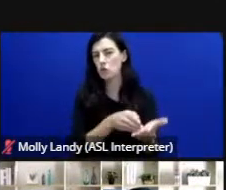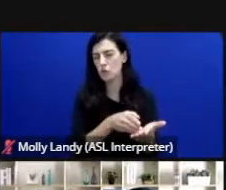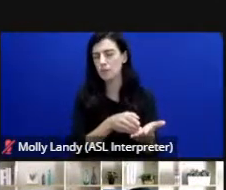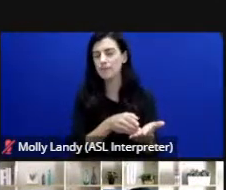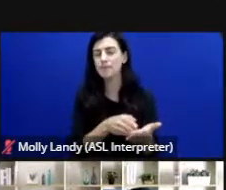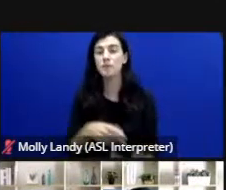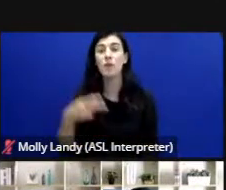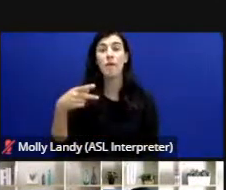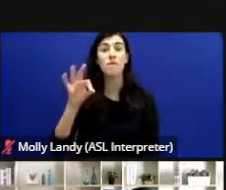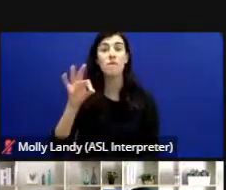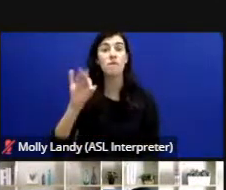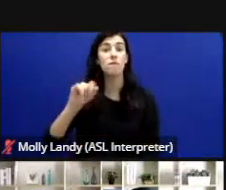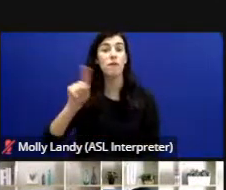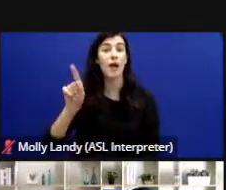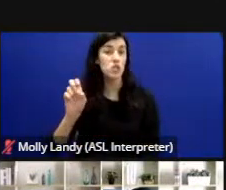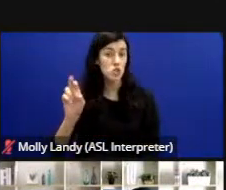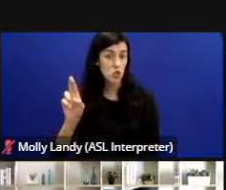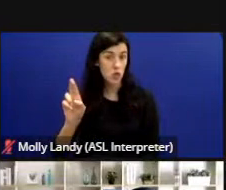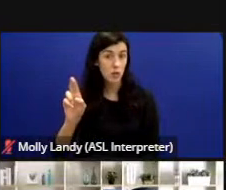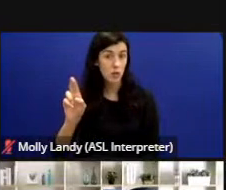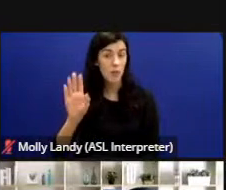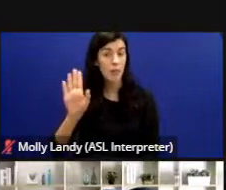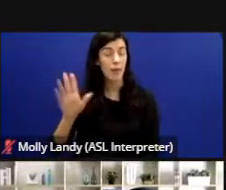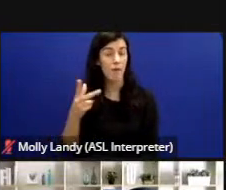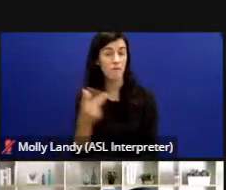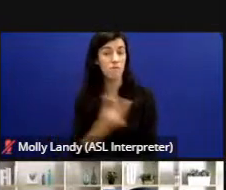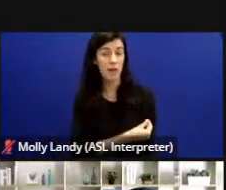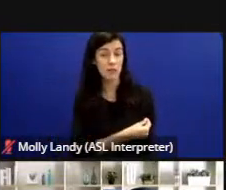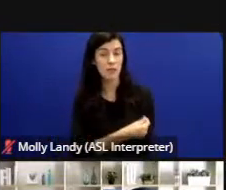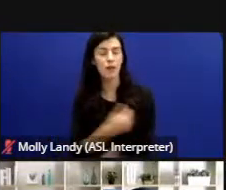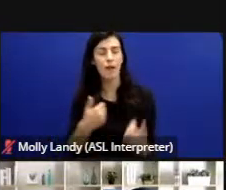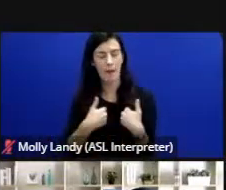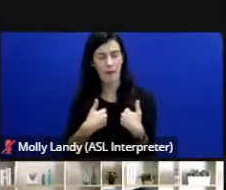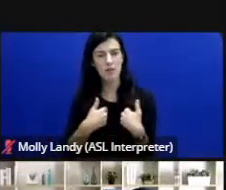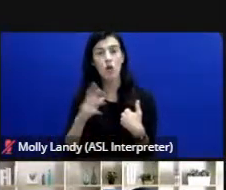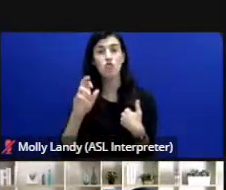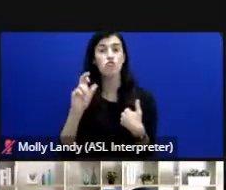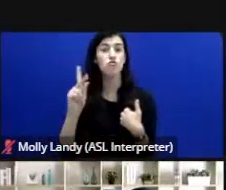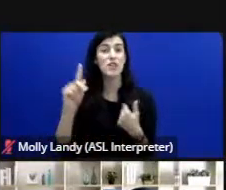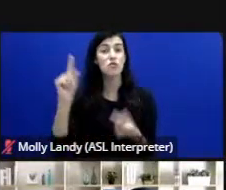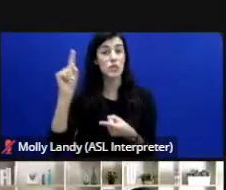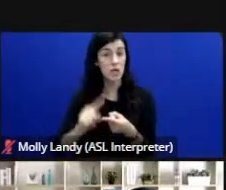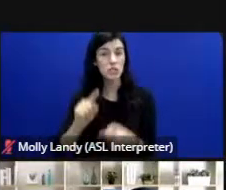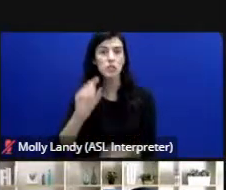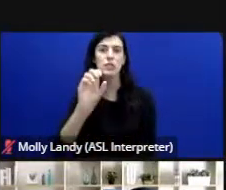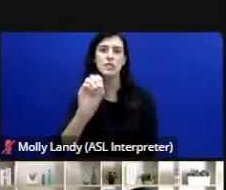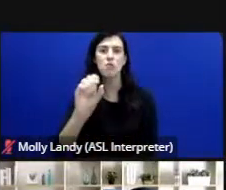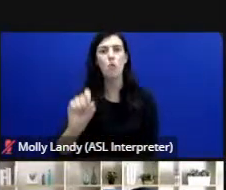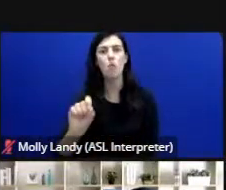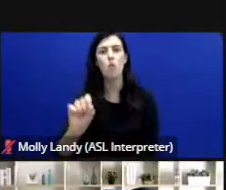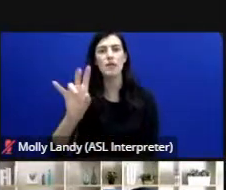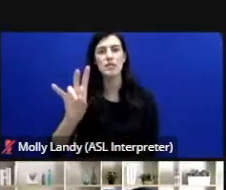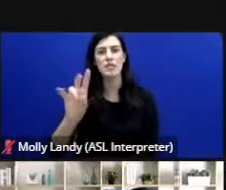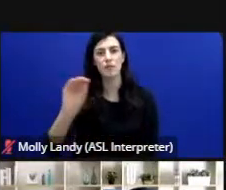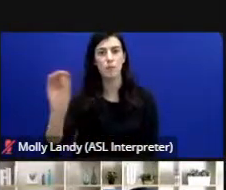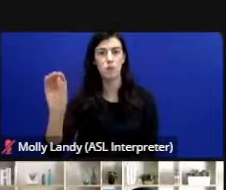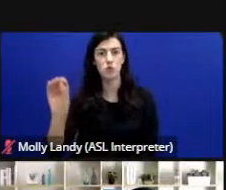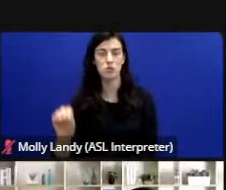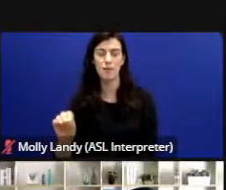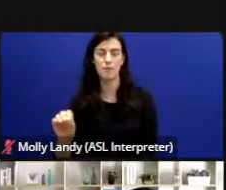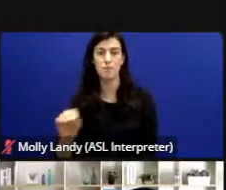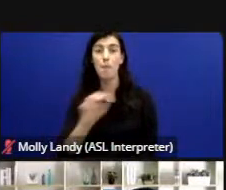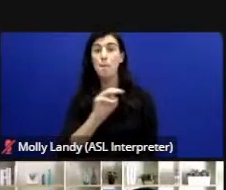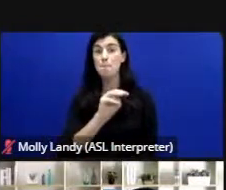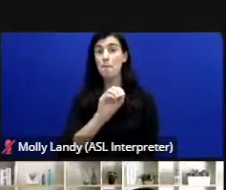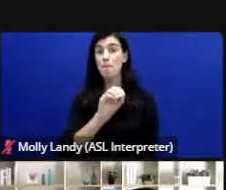The Pfizer-BioNTech vaccine has an absolute risk reduction of 0.7%, and the